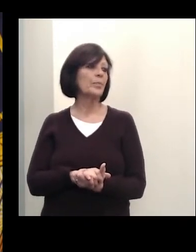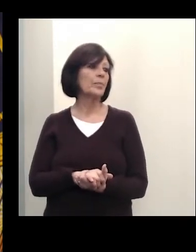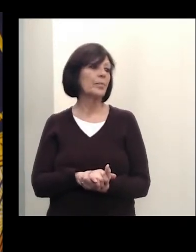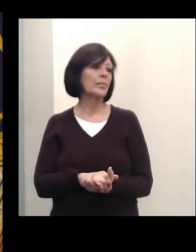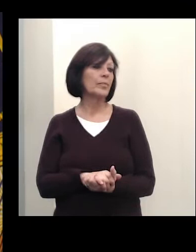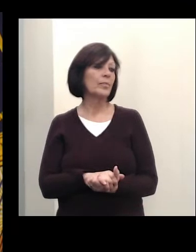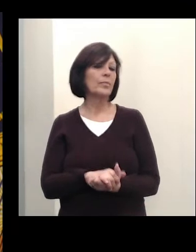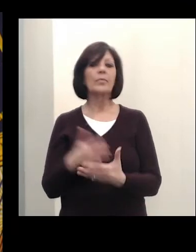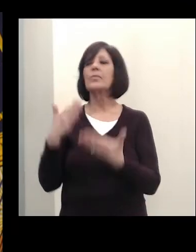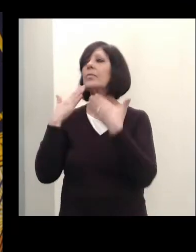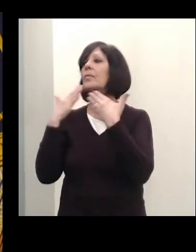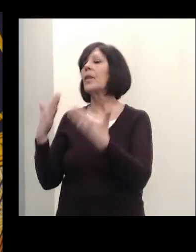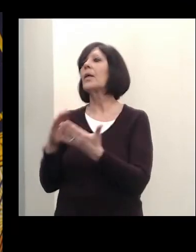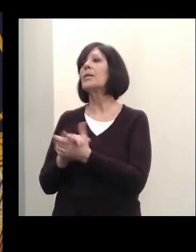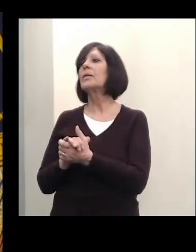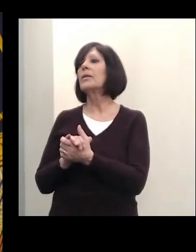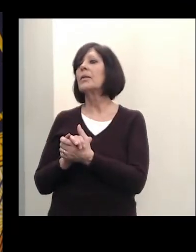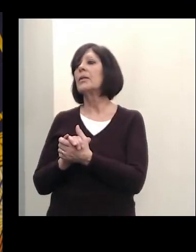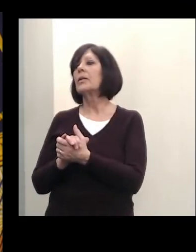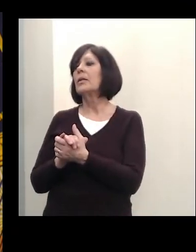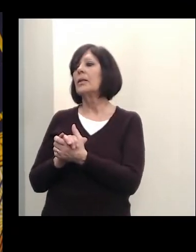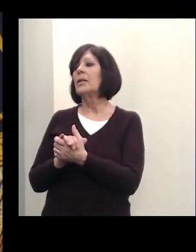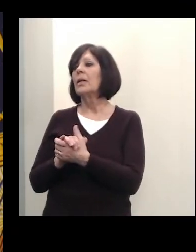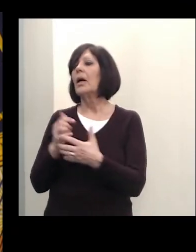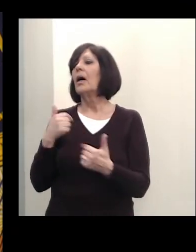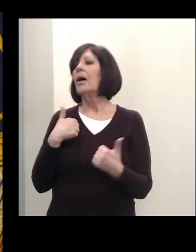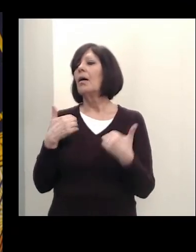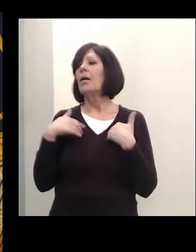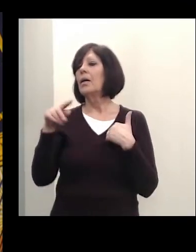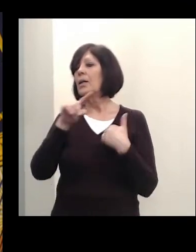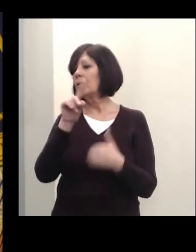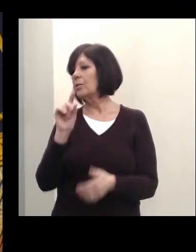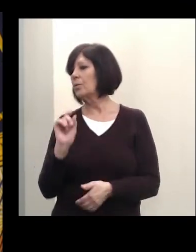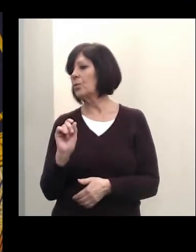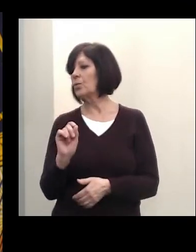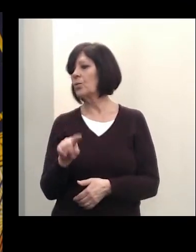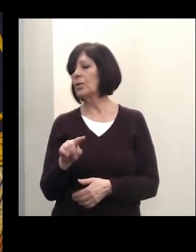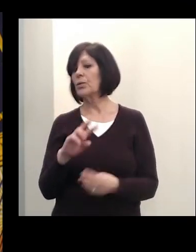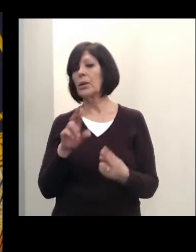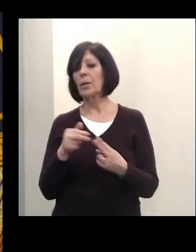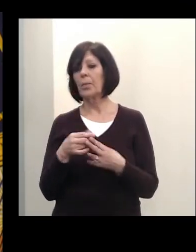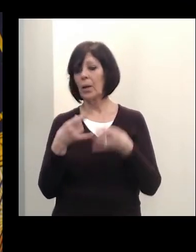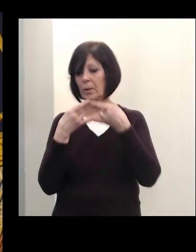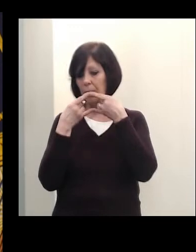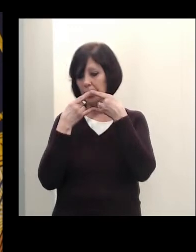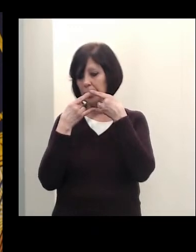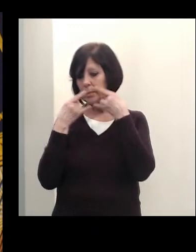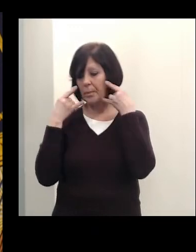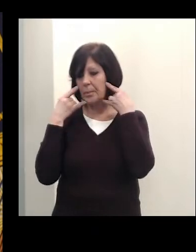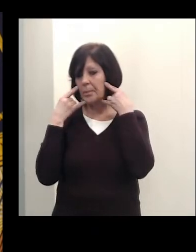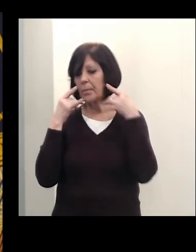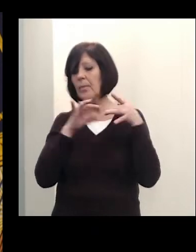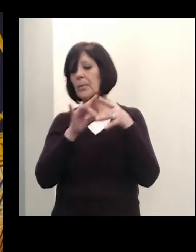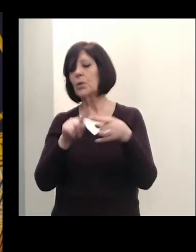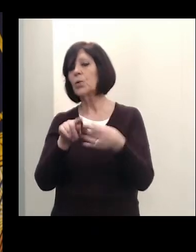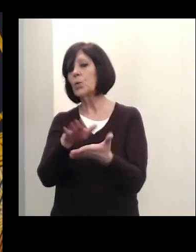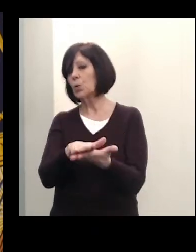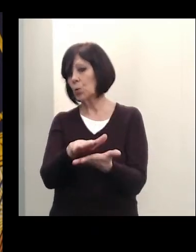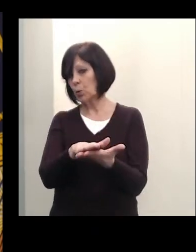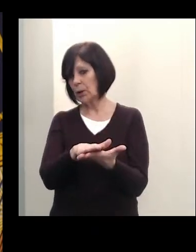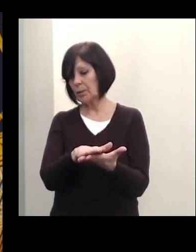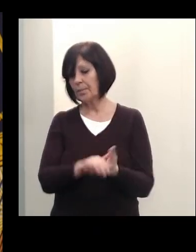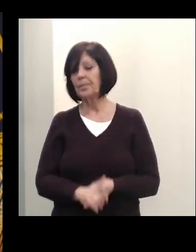Thanks, Mark. I had a question about the mask mandate as it applies to schools. I know